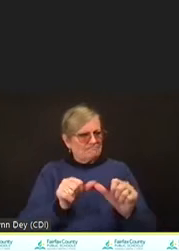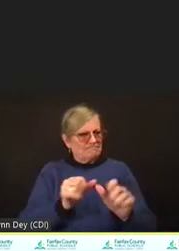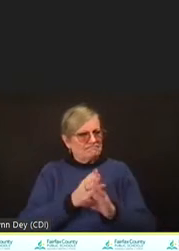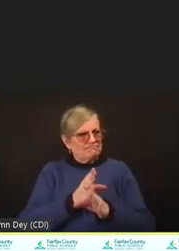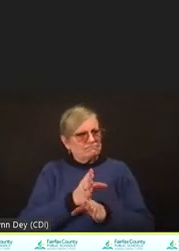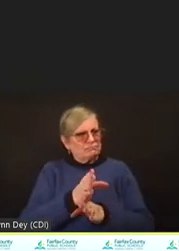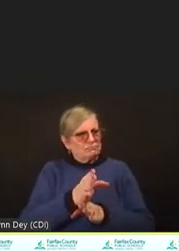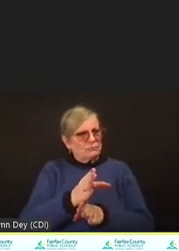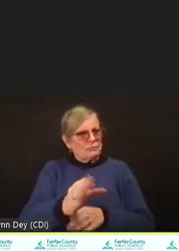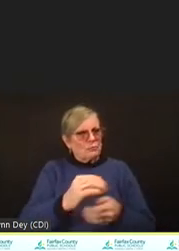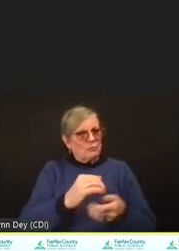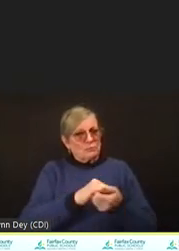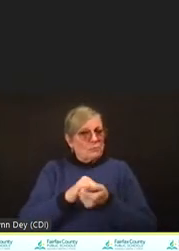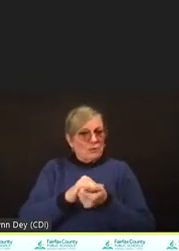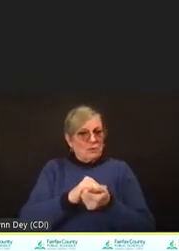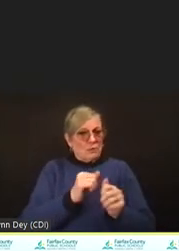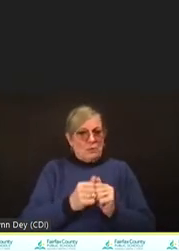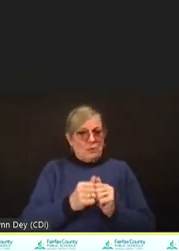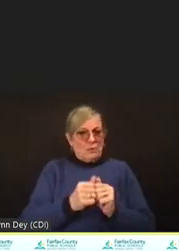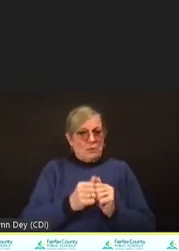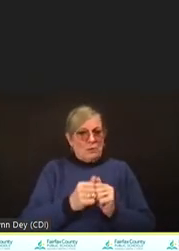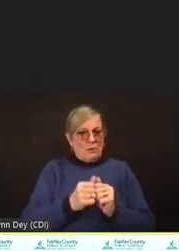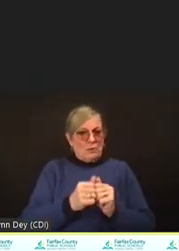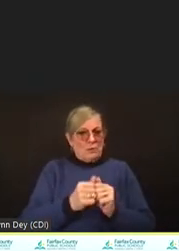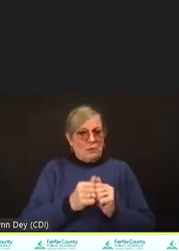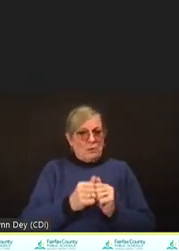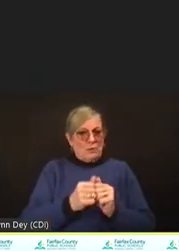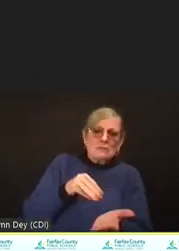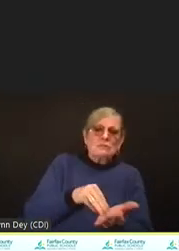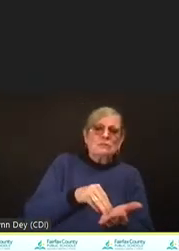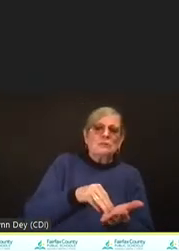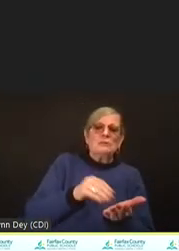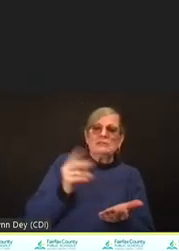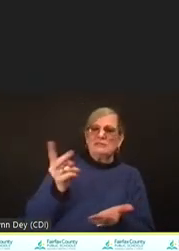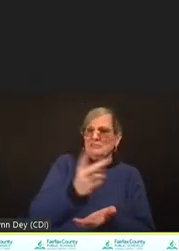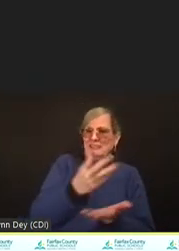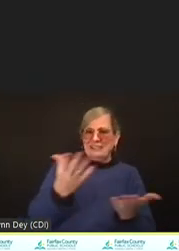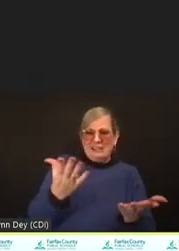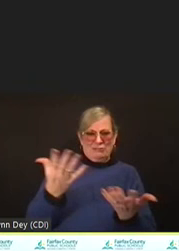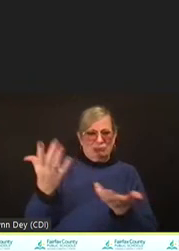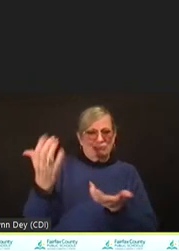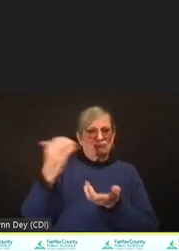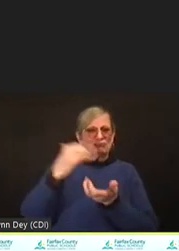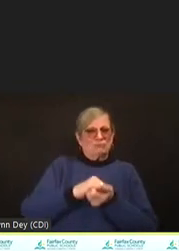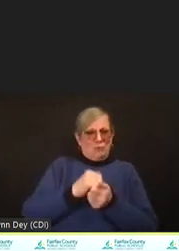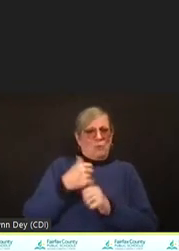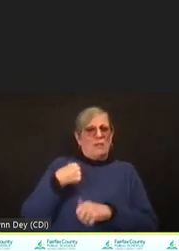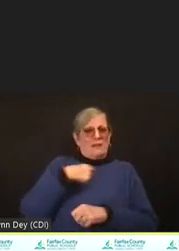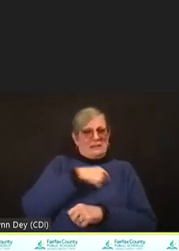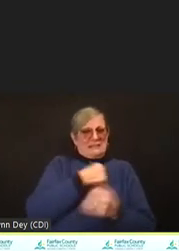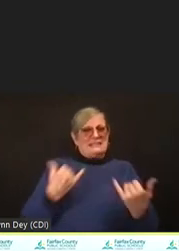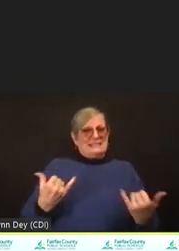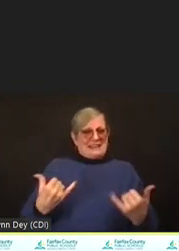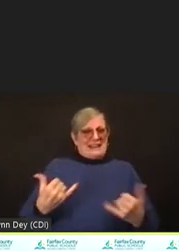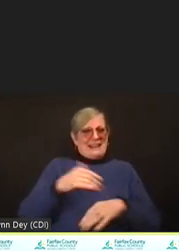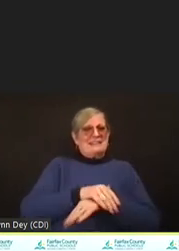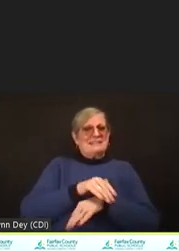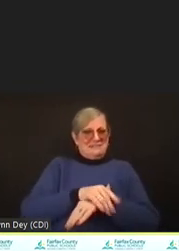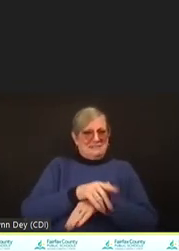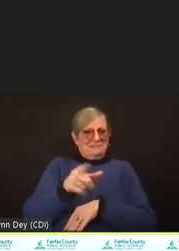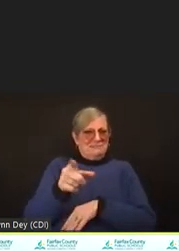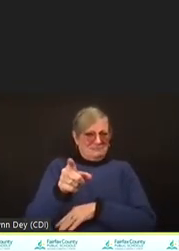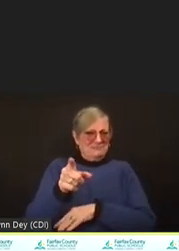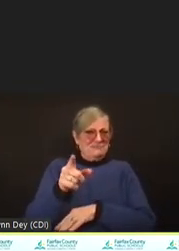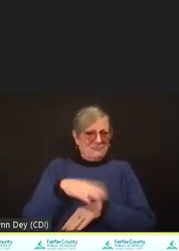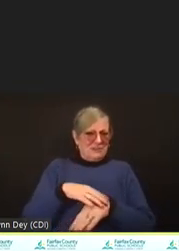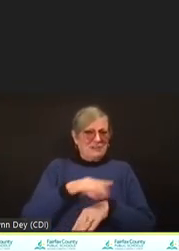including some of the ones that are here with us tonight, to help guide us, to continue to help guide us through this pandemic. And yes, to get us